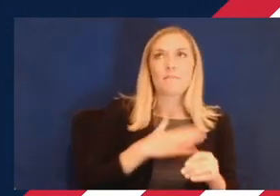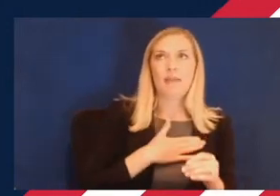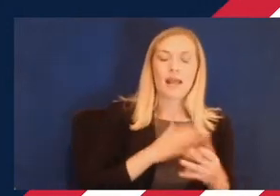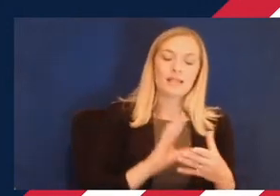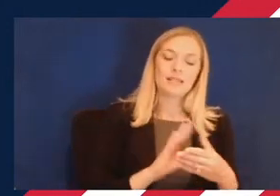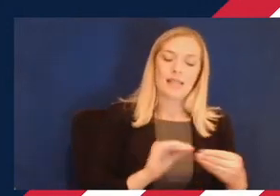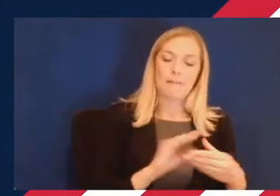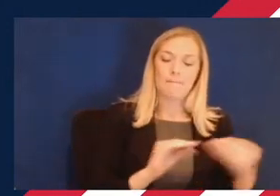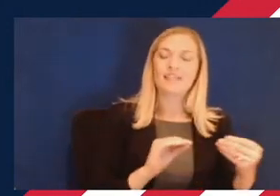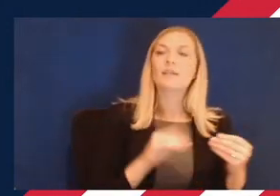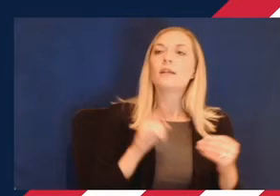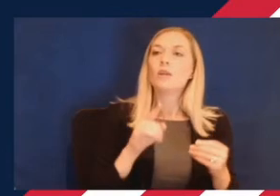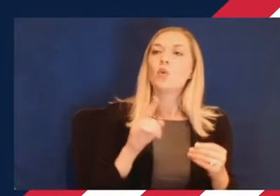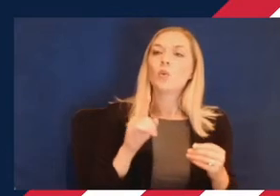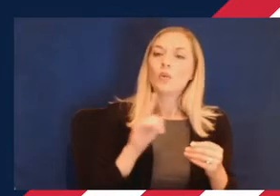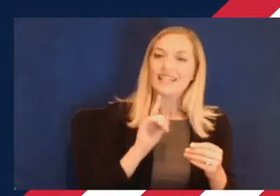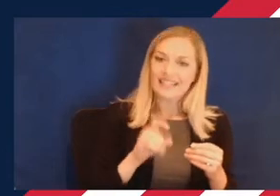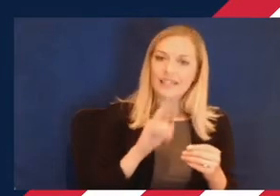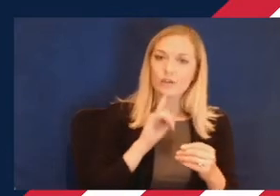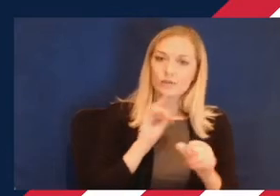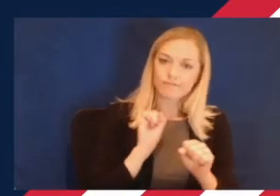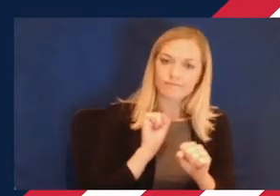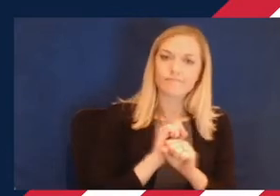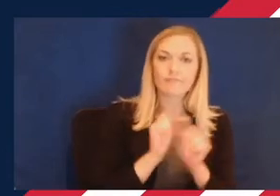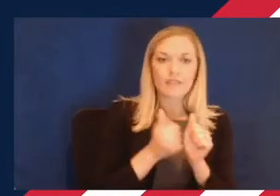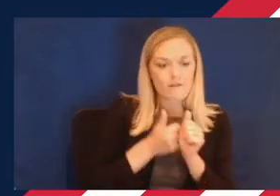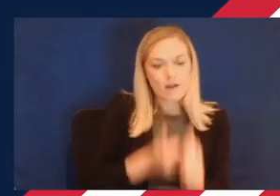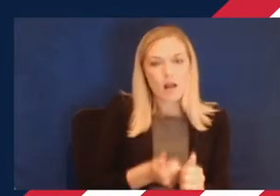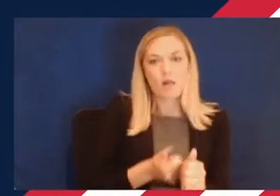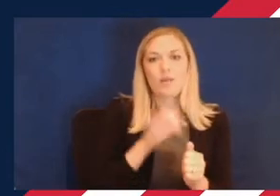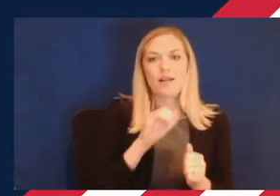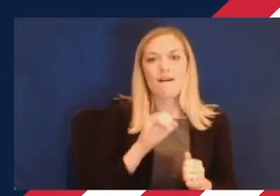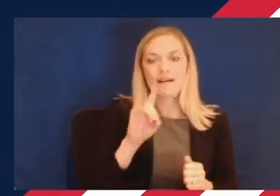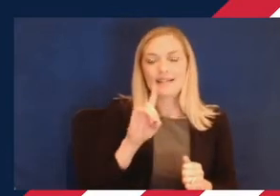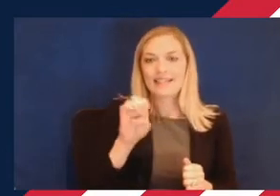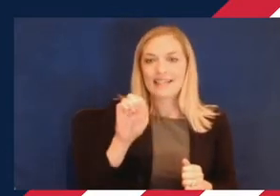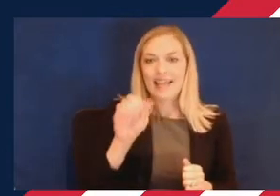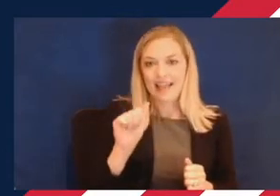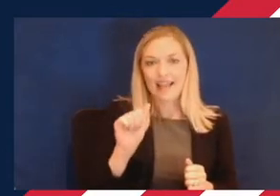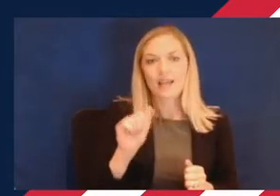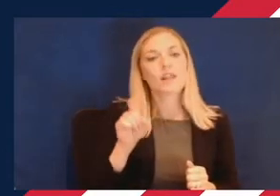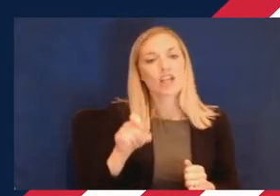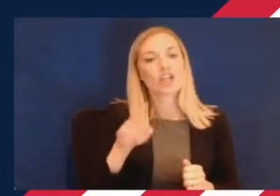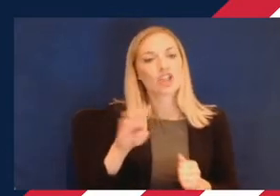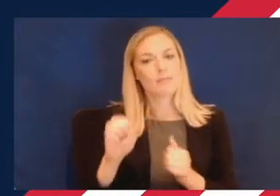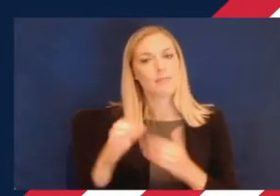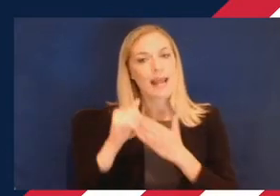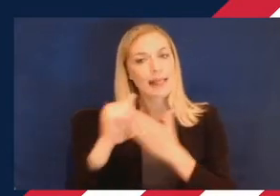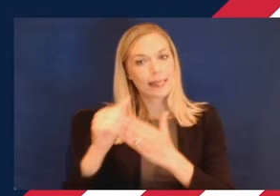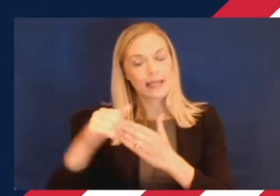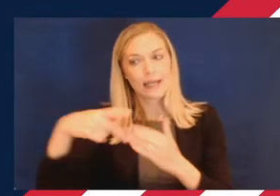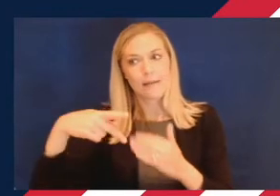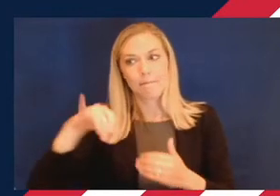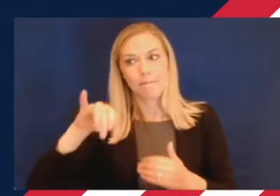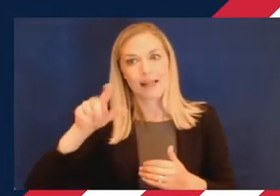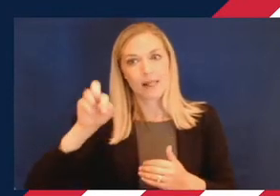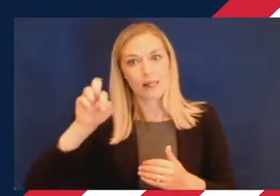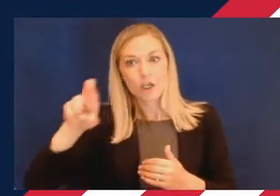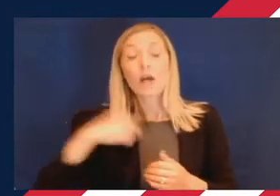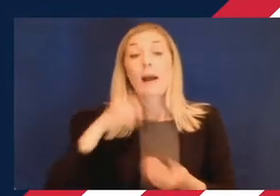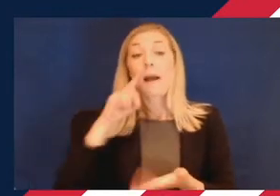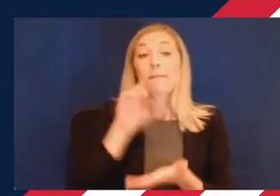of IDEA should be one of the leading pillars of the DNC. I believe that Title I funding is also